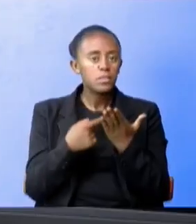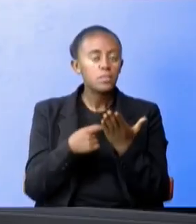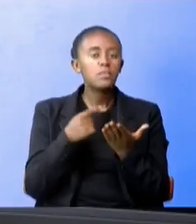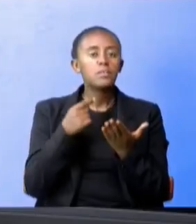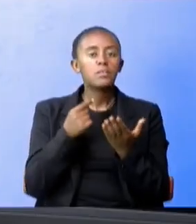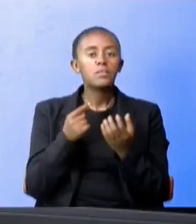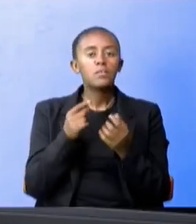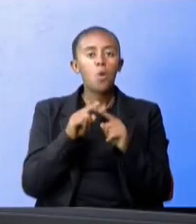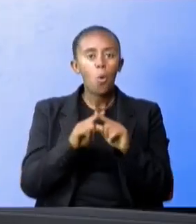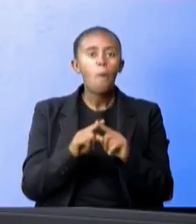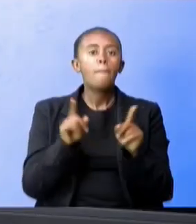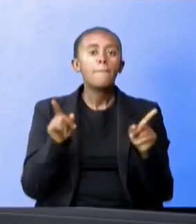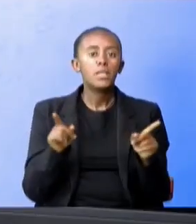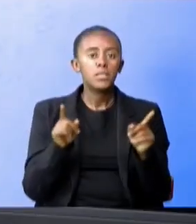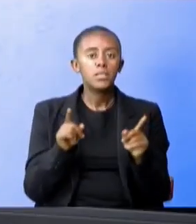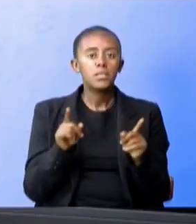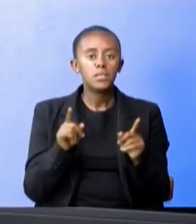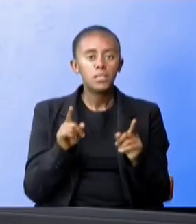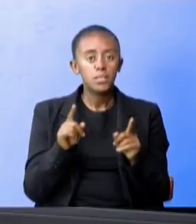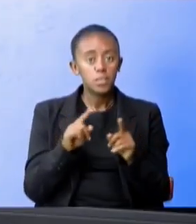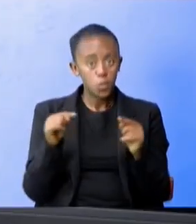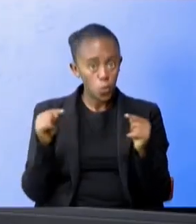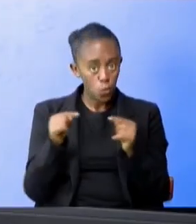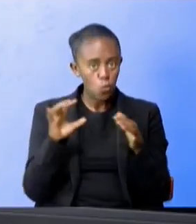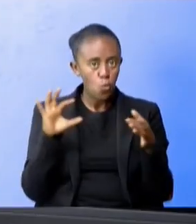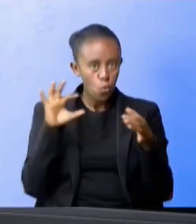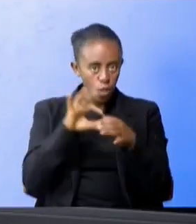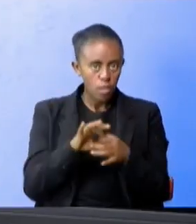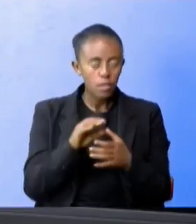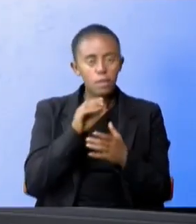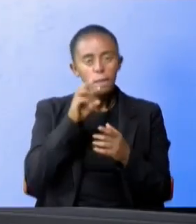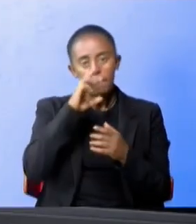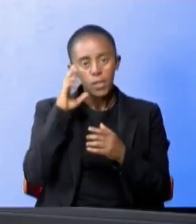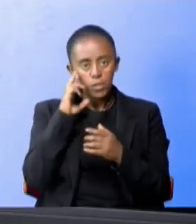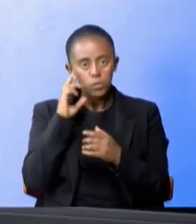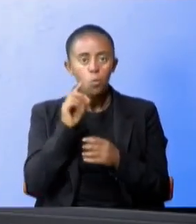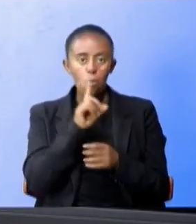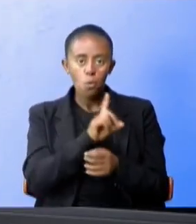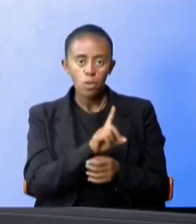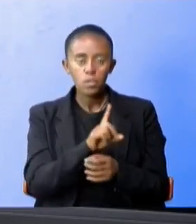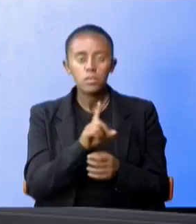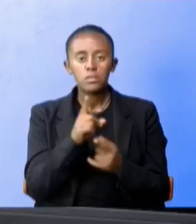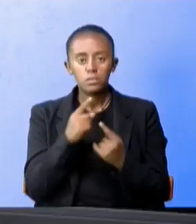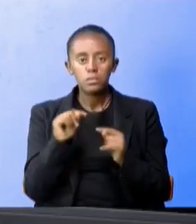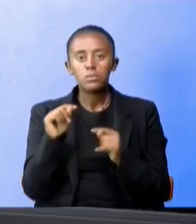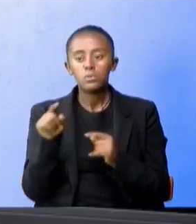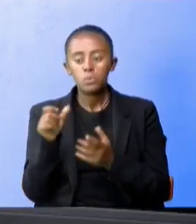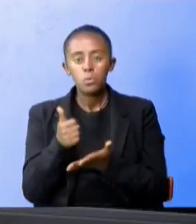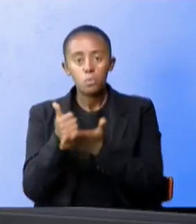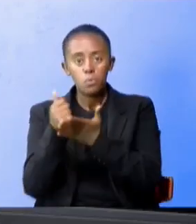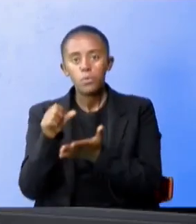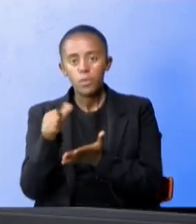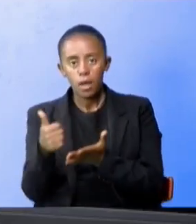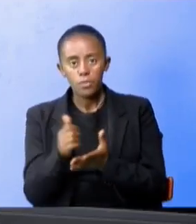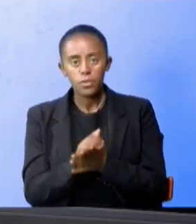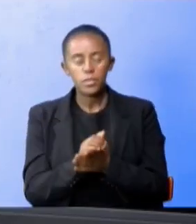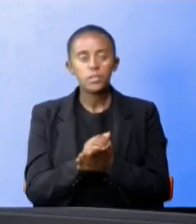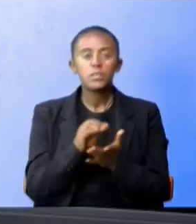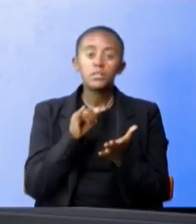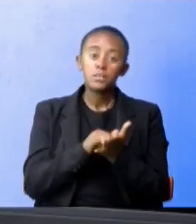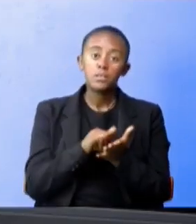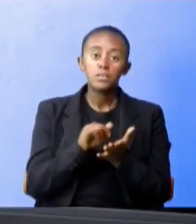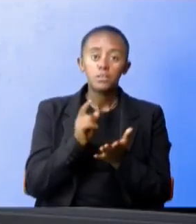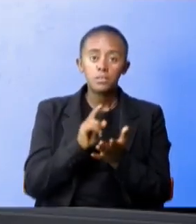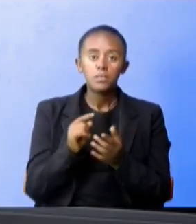they are opposite, but they're still connected because one tries to help the other. So that